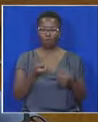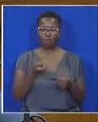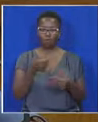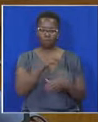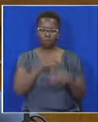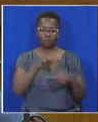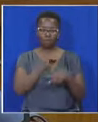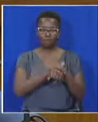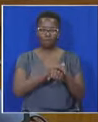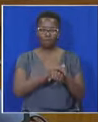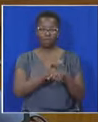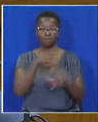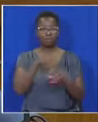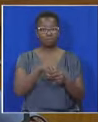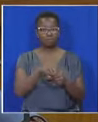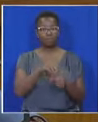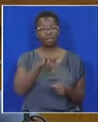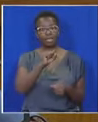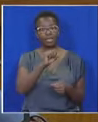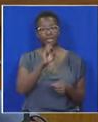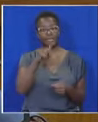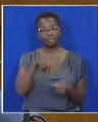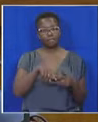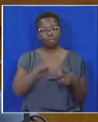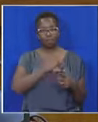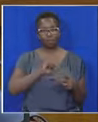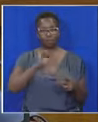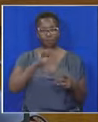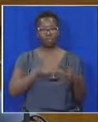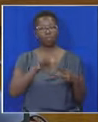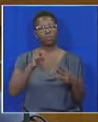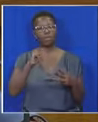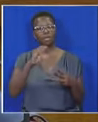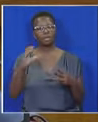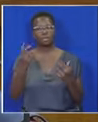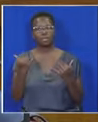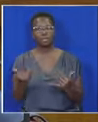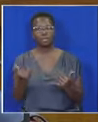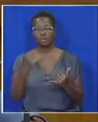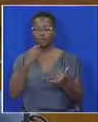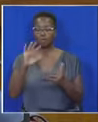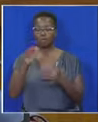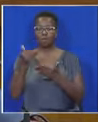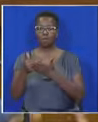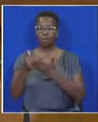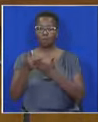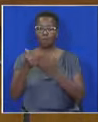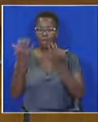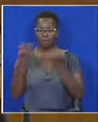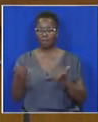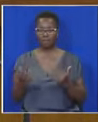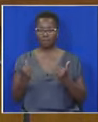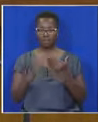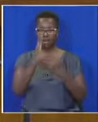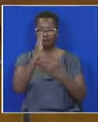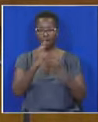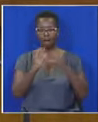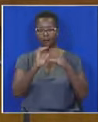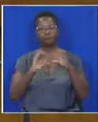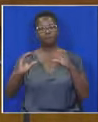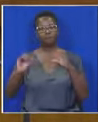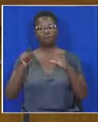and its alliance partners. This is precisely why more than half of its budget is used for the not for the development of